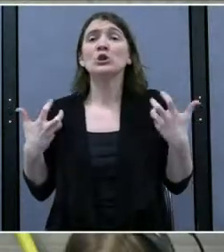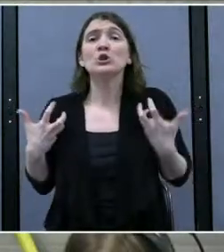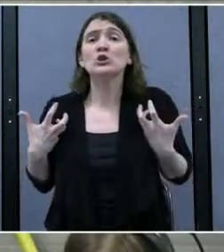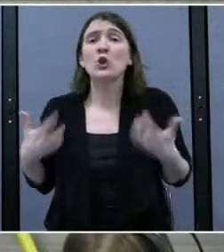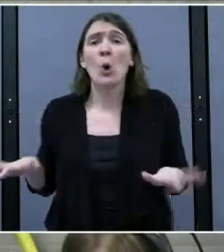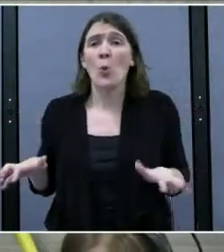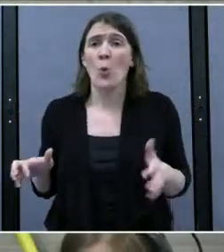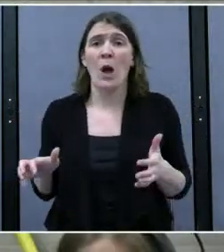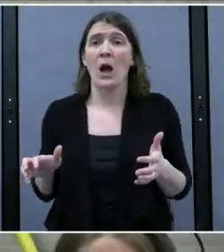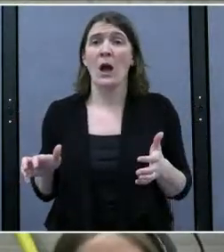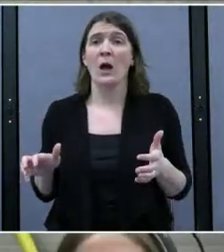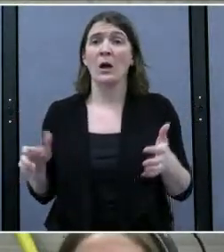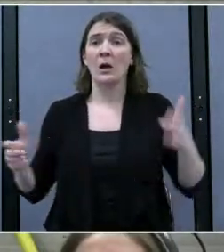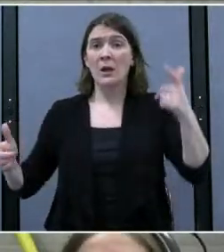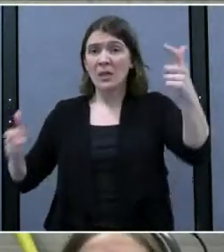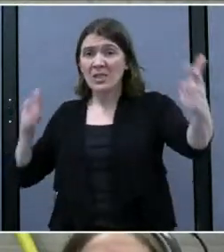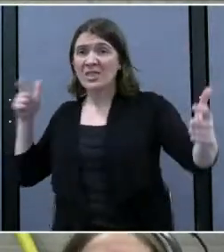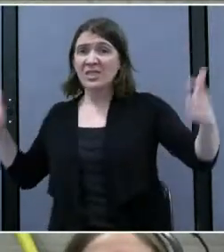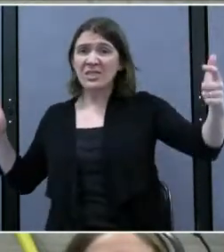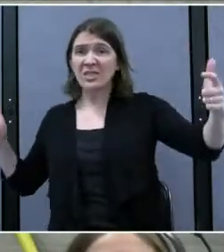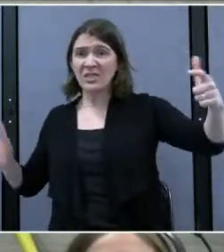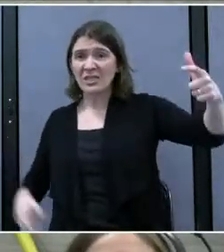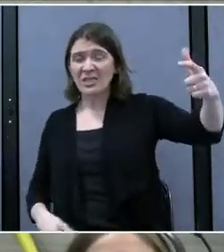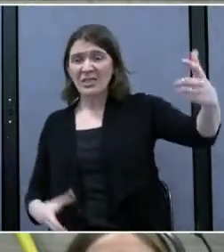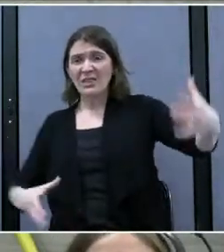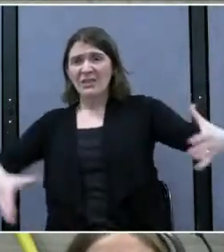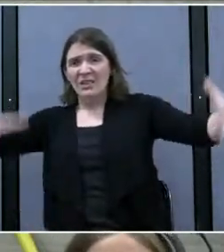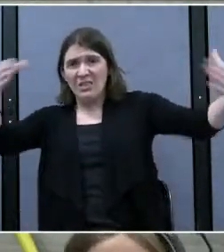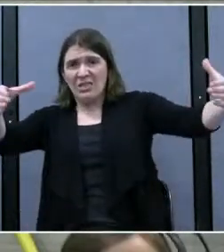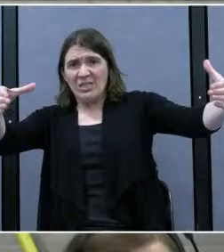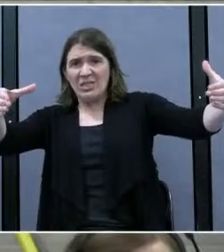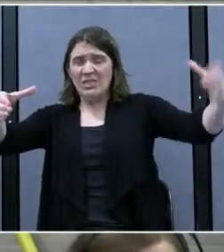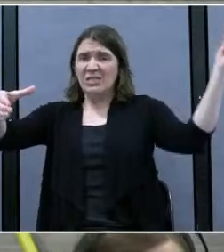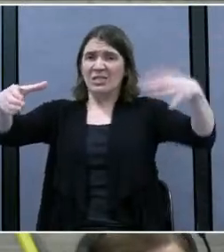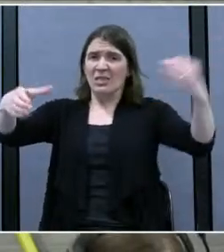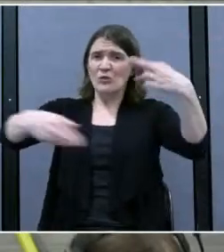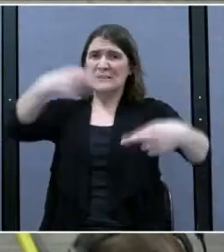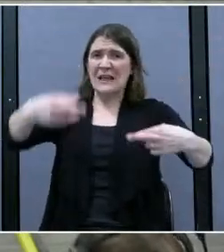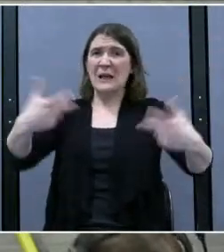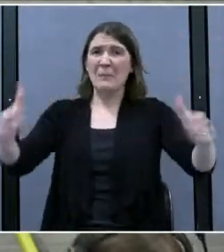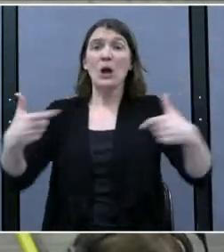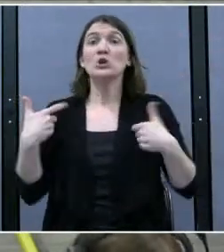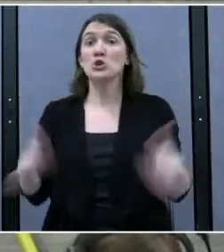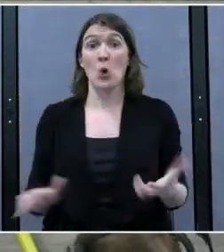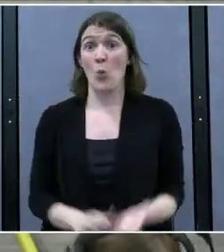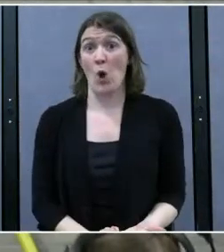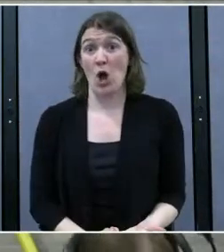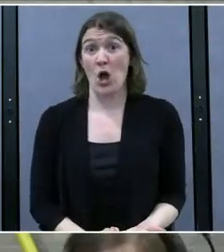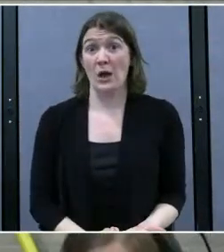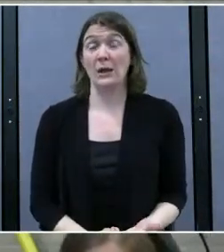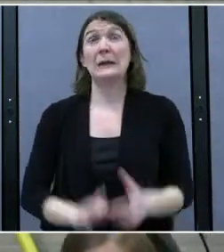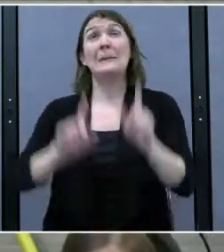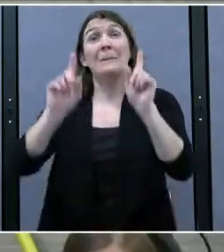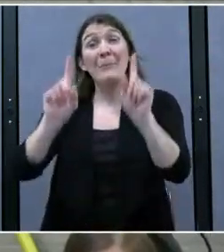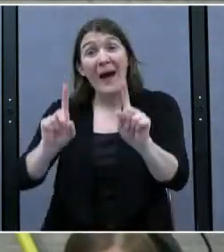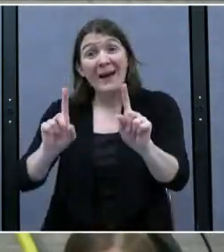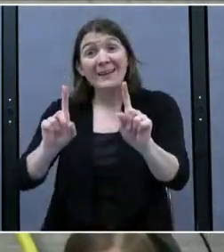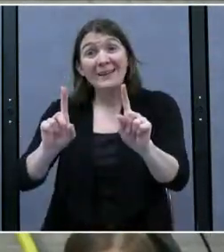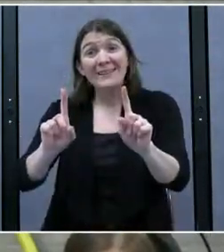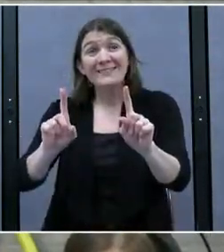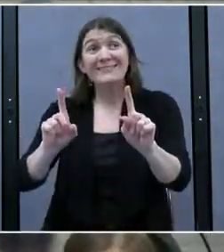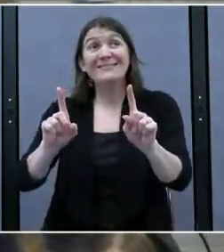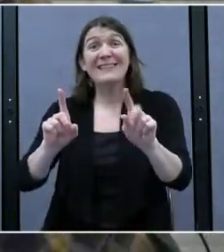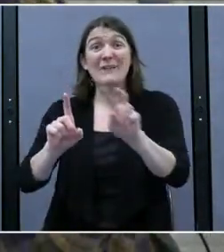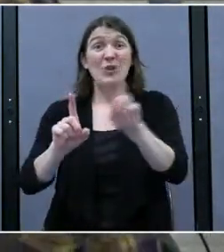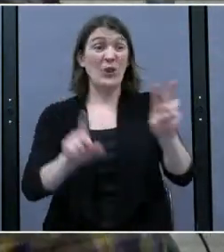a gargantuan, recycling bucket. At the same time, when you look at